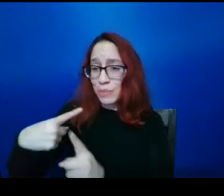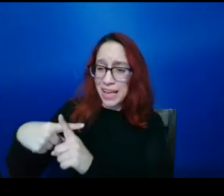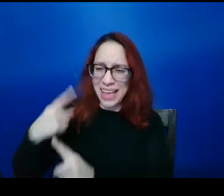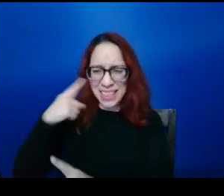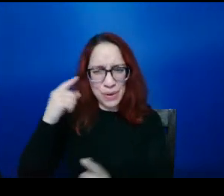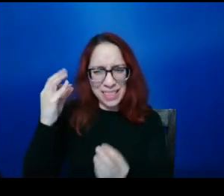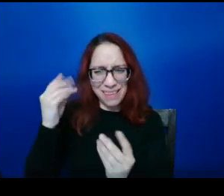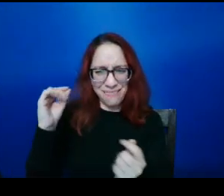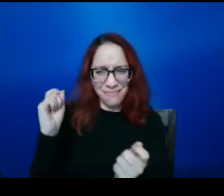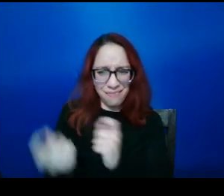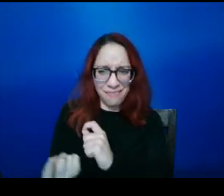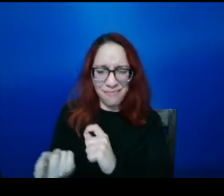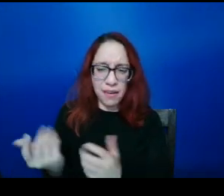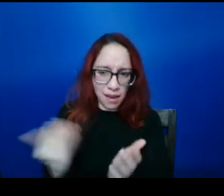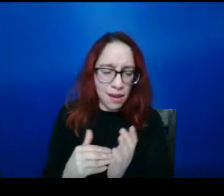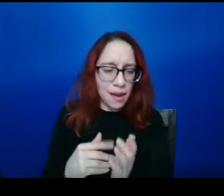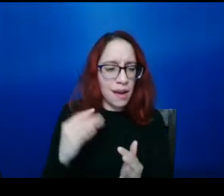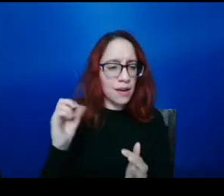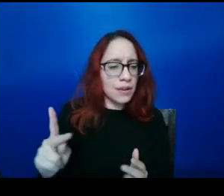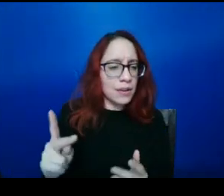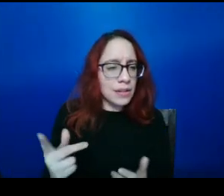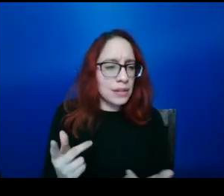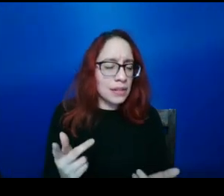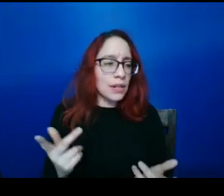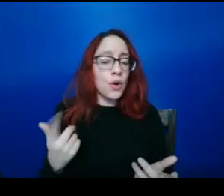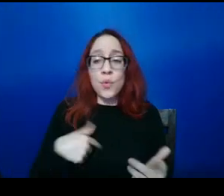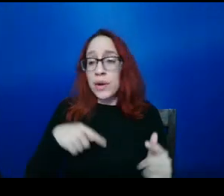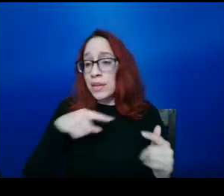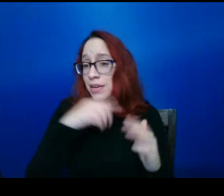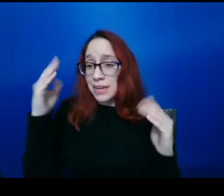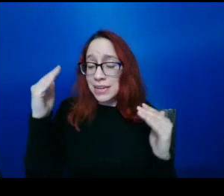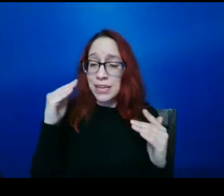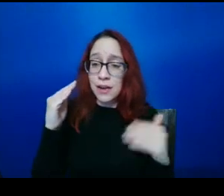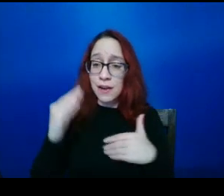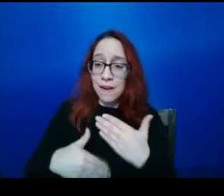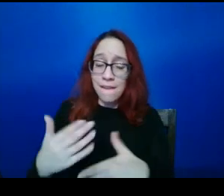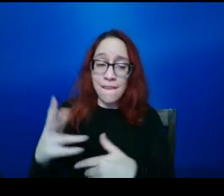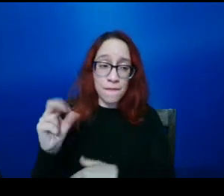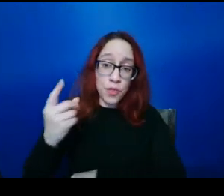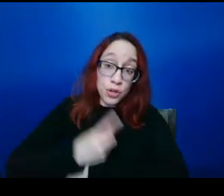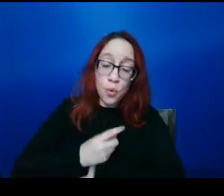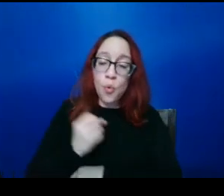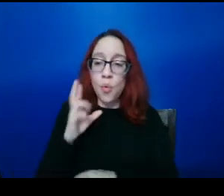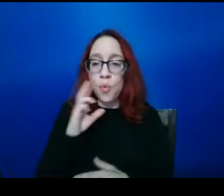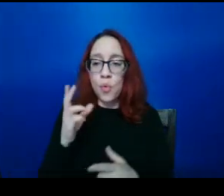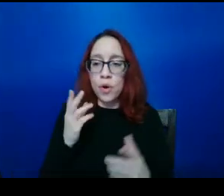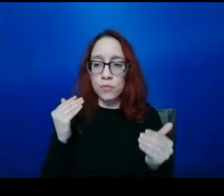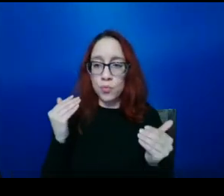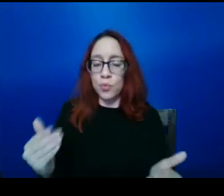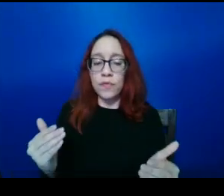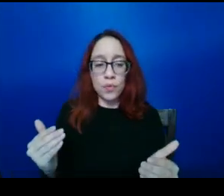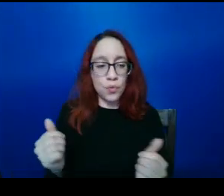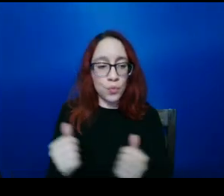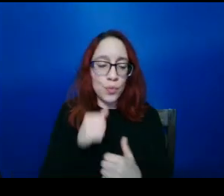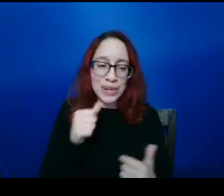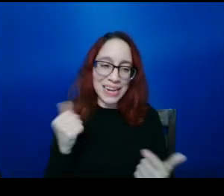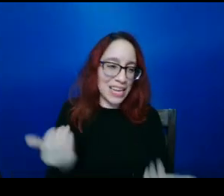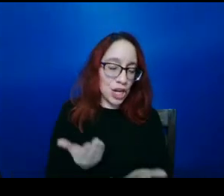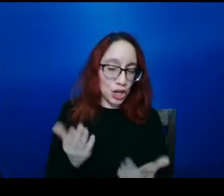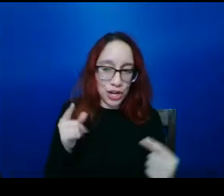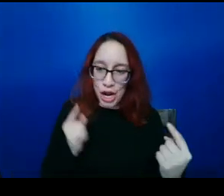rethink everything, okay? And we expect to see the movement within 30 days, or we're going to move it forward. We're not here to argue